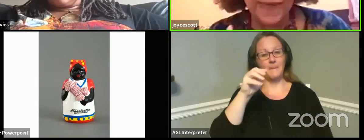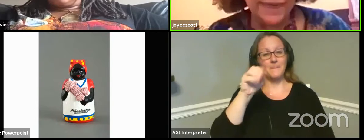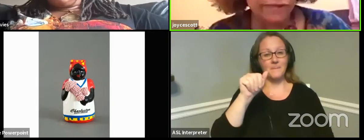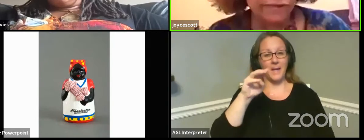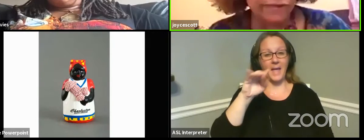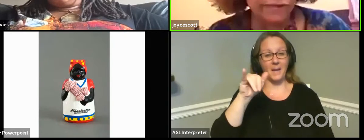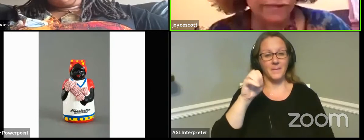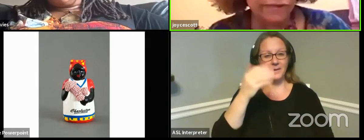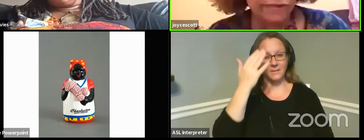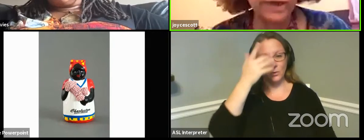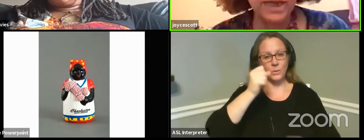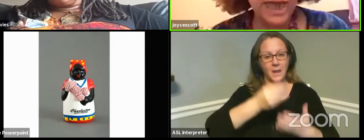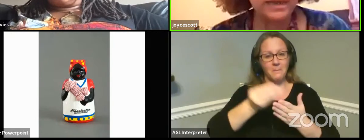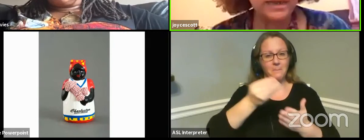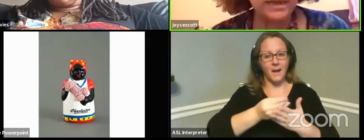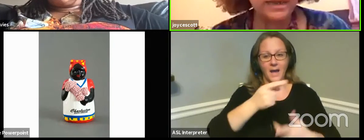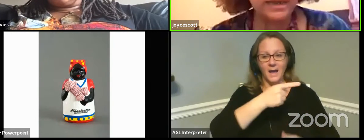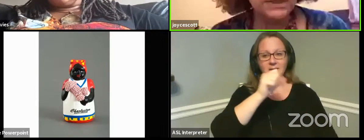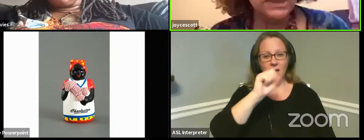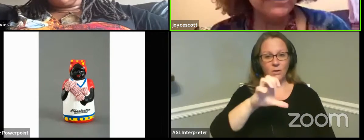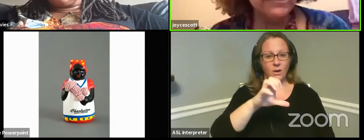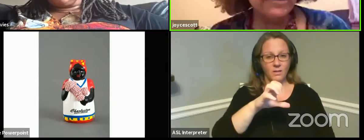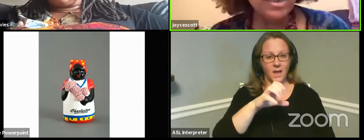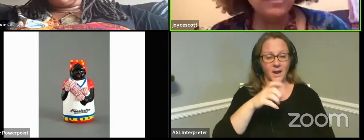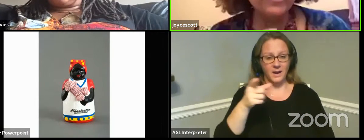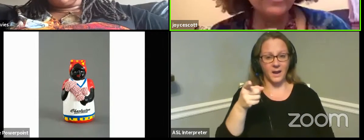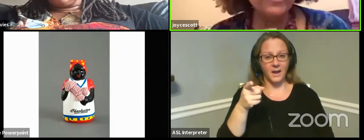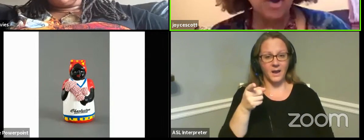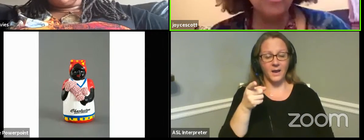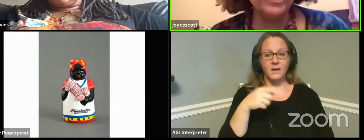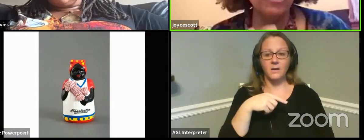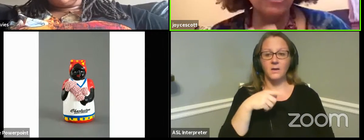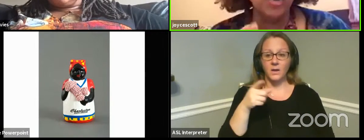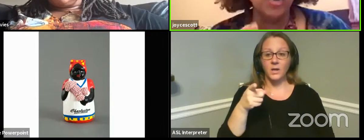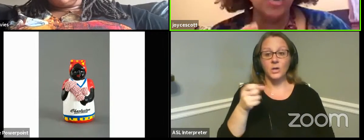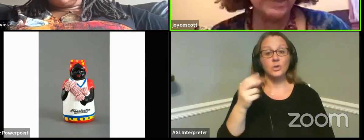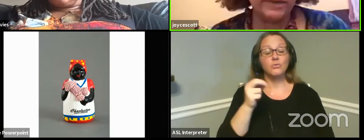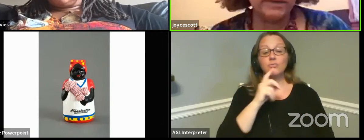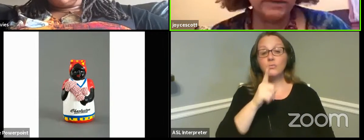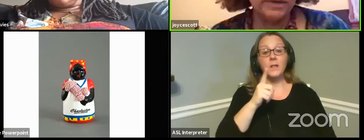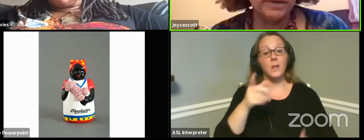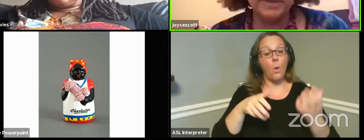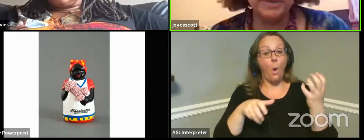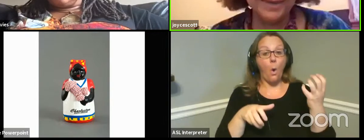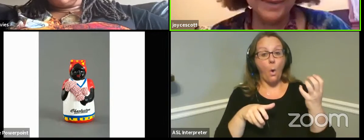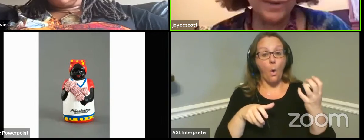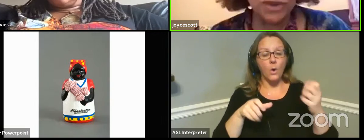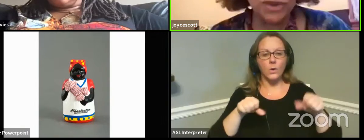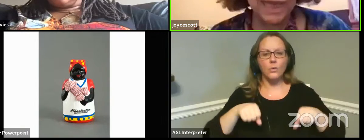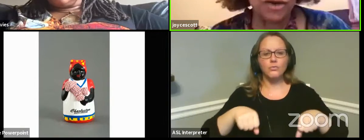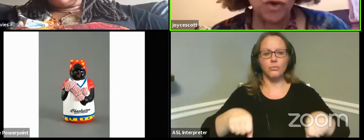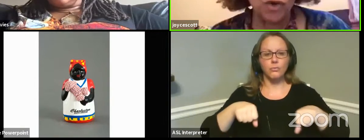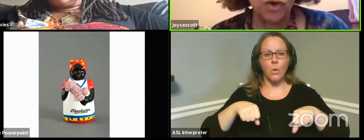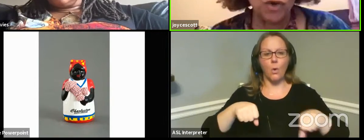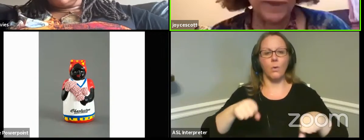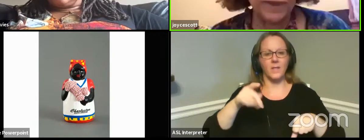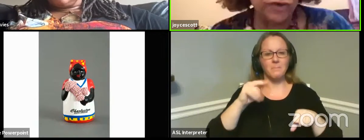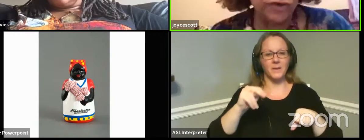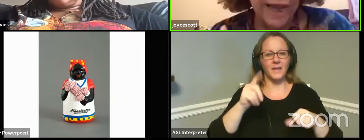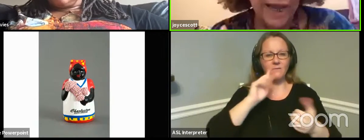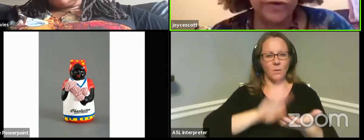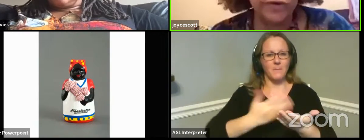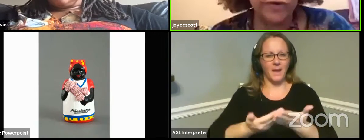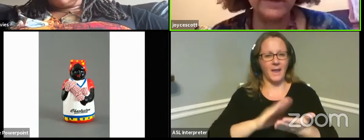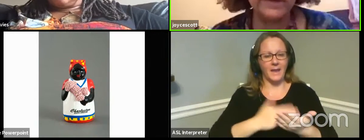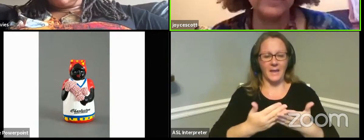can buy in Charleston, South Carolina. She was holding a rolling pin, but it didn't look like a rolling pin, so